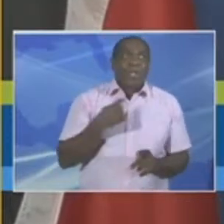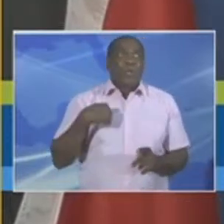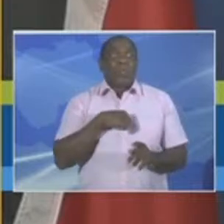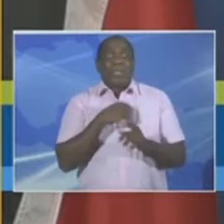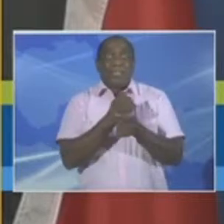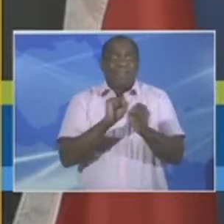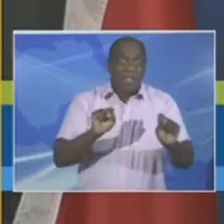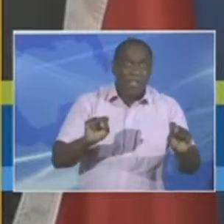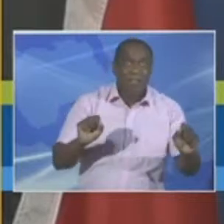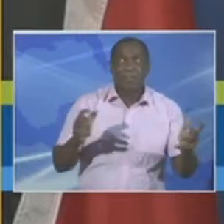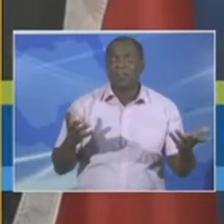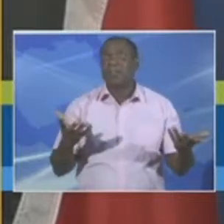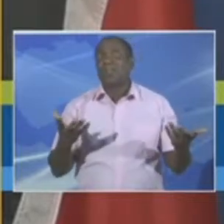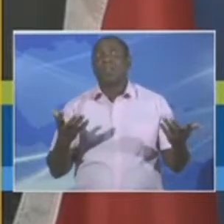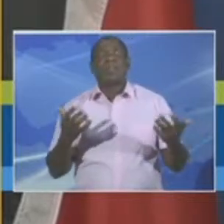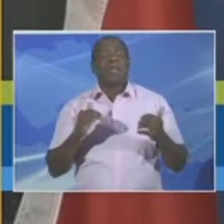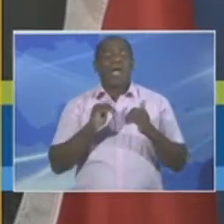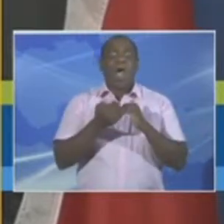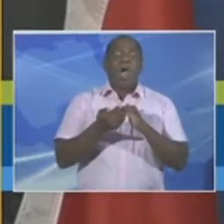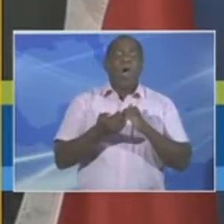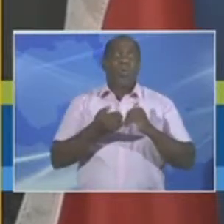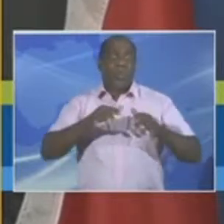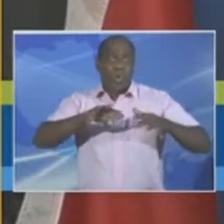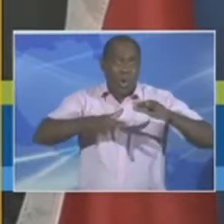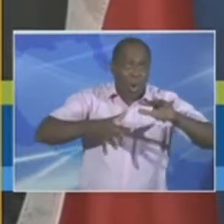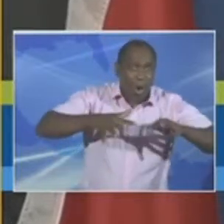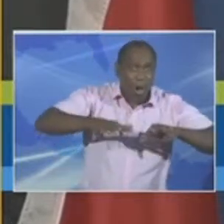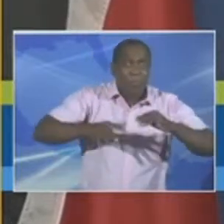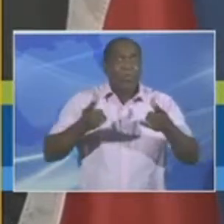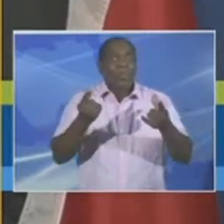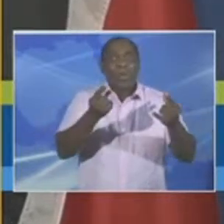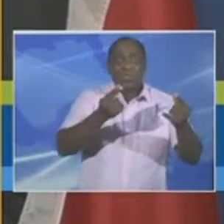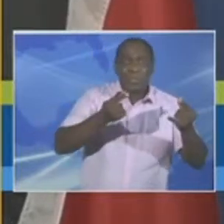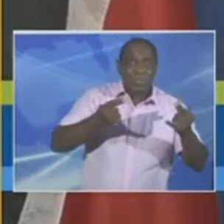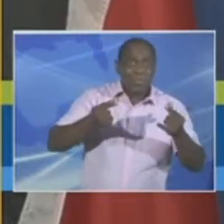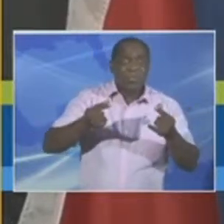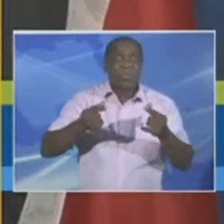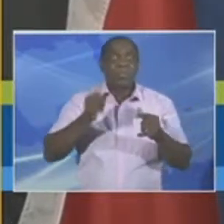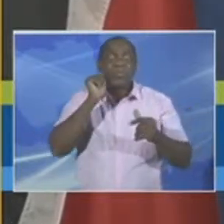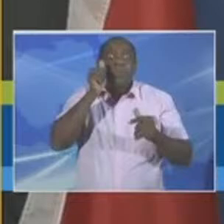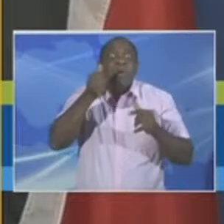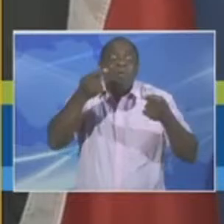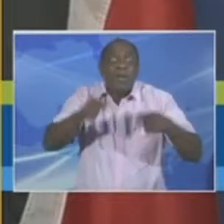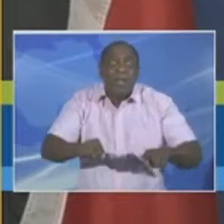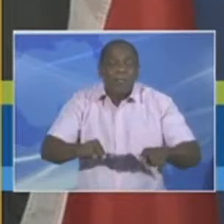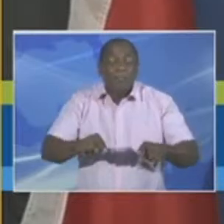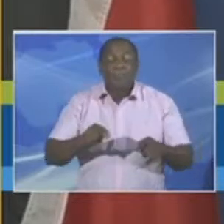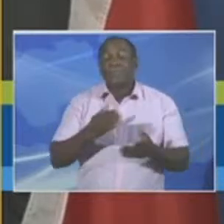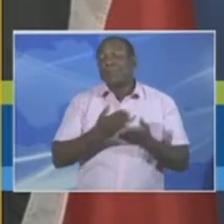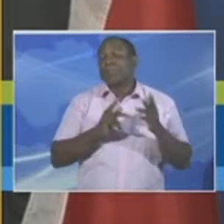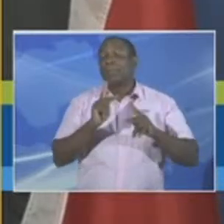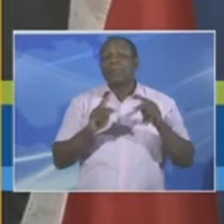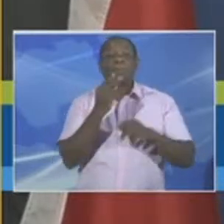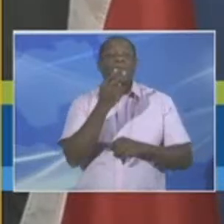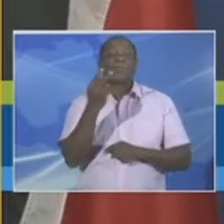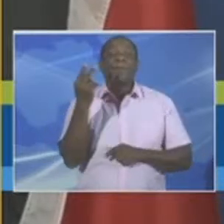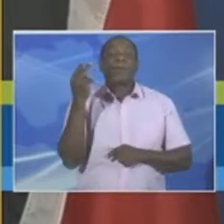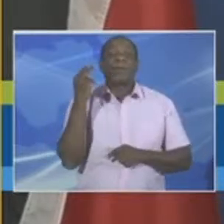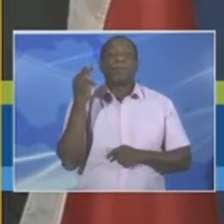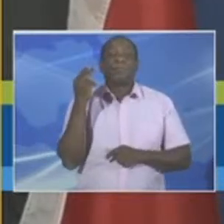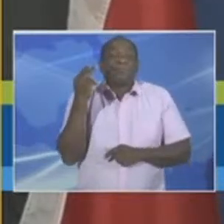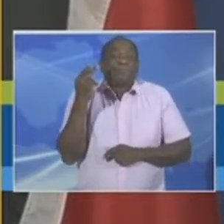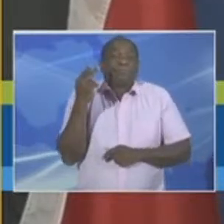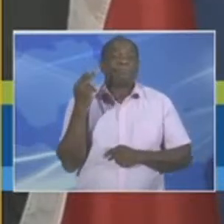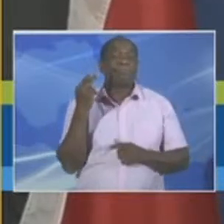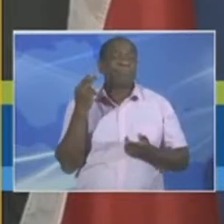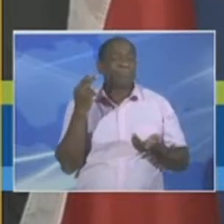And notwithstanding many who would look backwards as though it was nothing, we were on the brink on more than